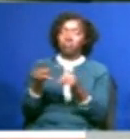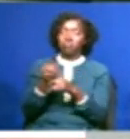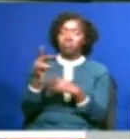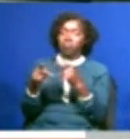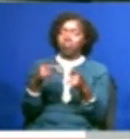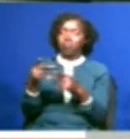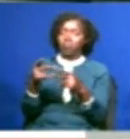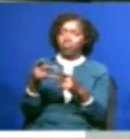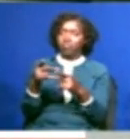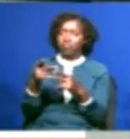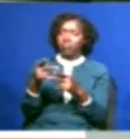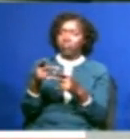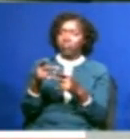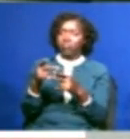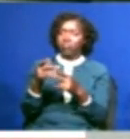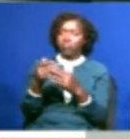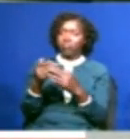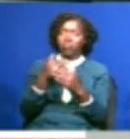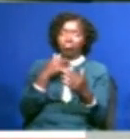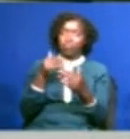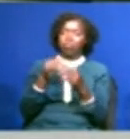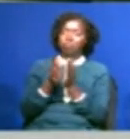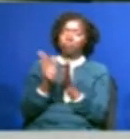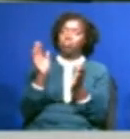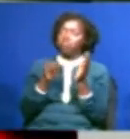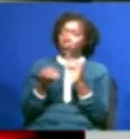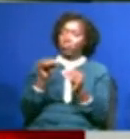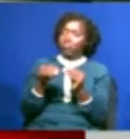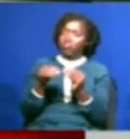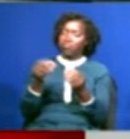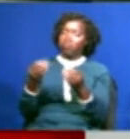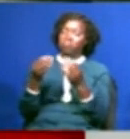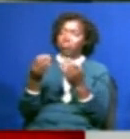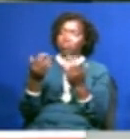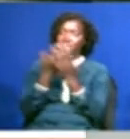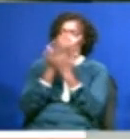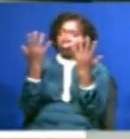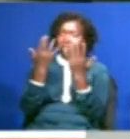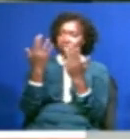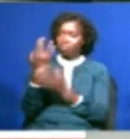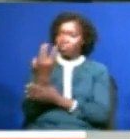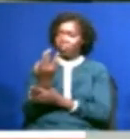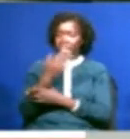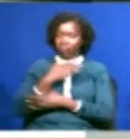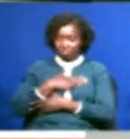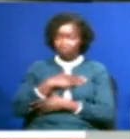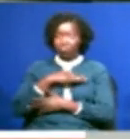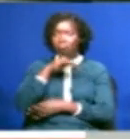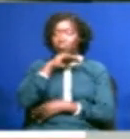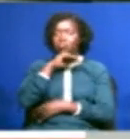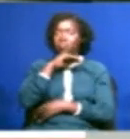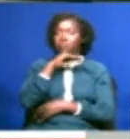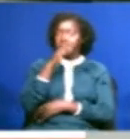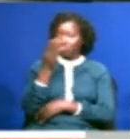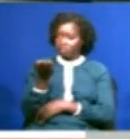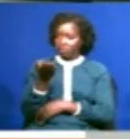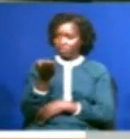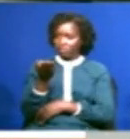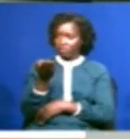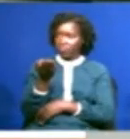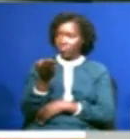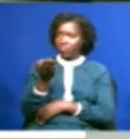was done that prior to the general election that gave us Charera 4. The Right Honorable Raila Amolo Odinga, the big